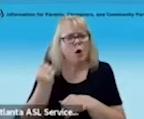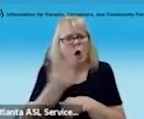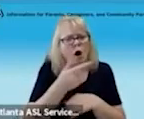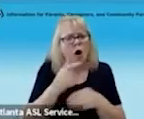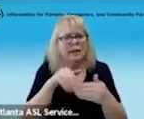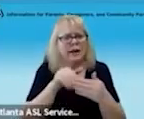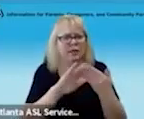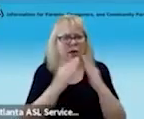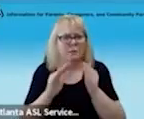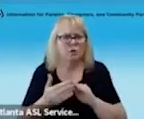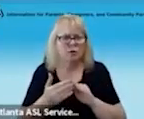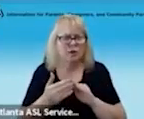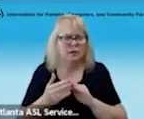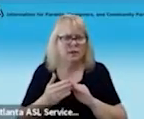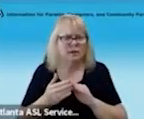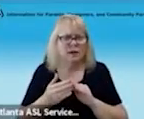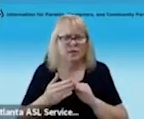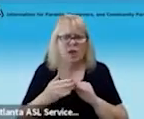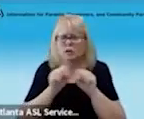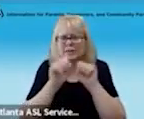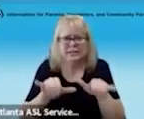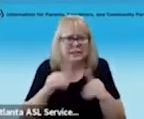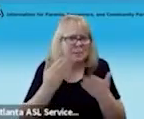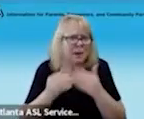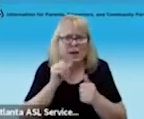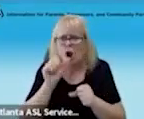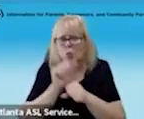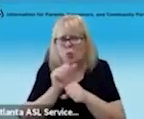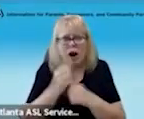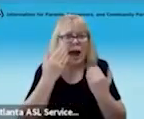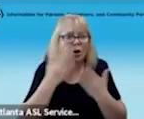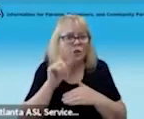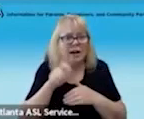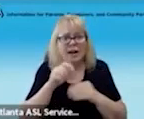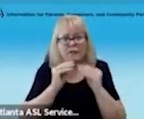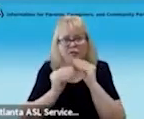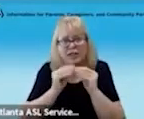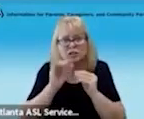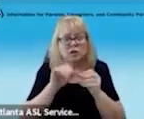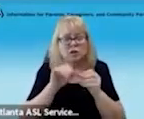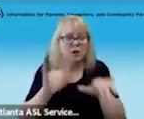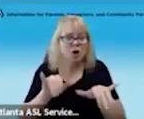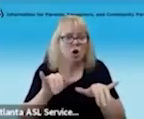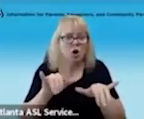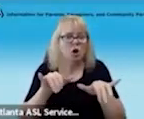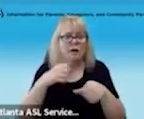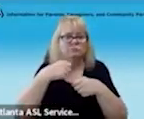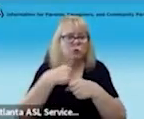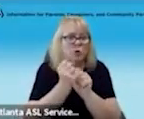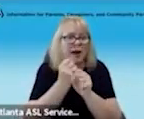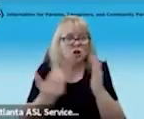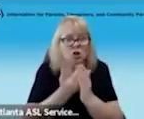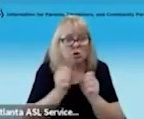the status quo need to go. We must disrupt systems. Systems in the first place were made for the Anglo